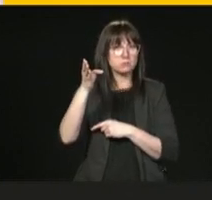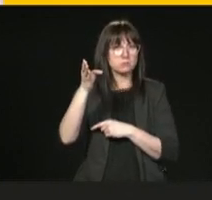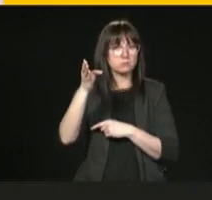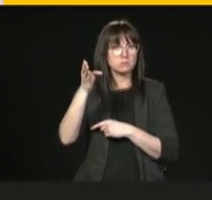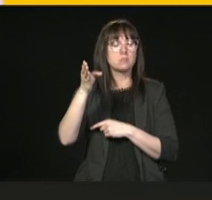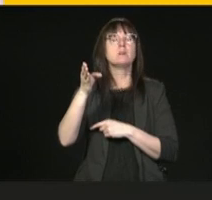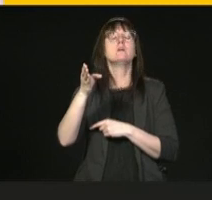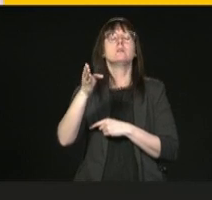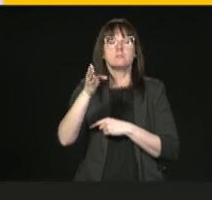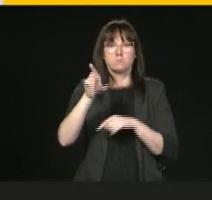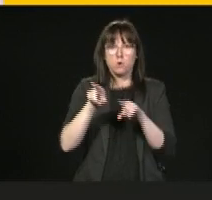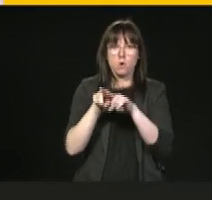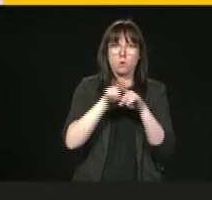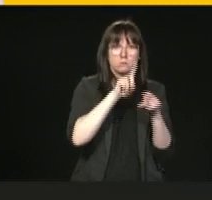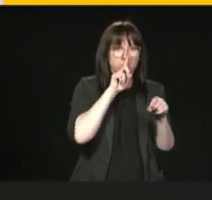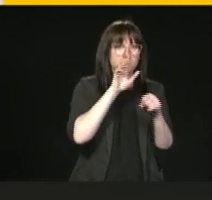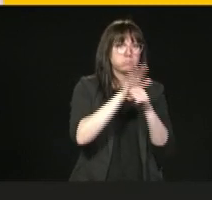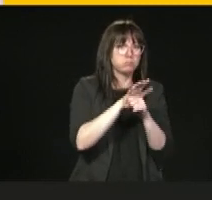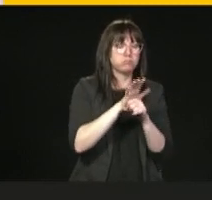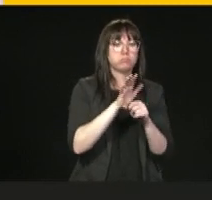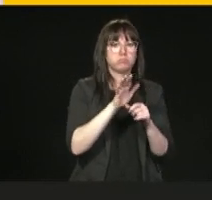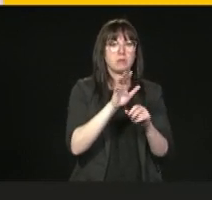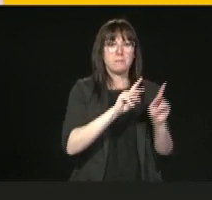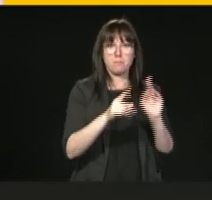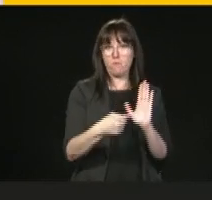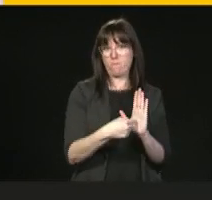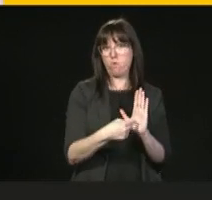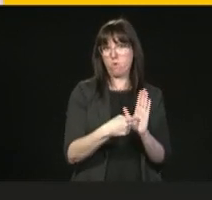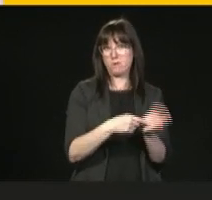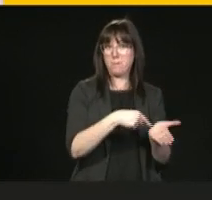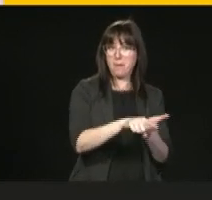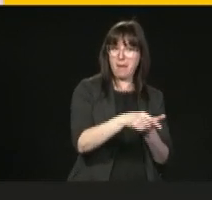we ensure that people can afford